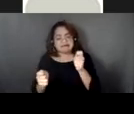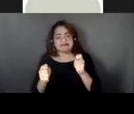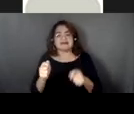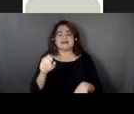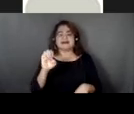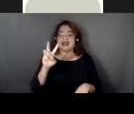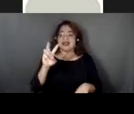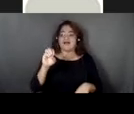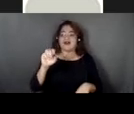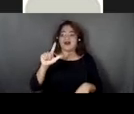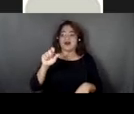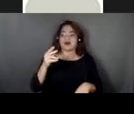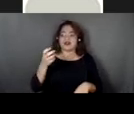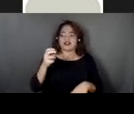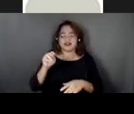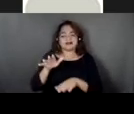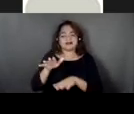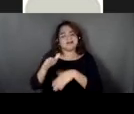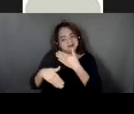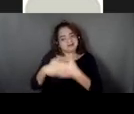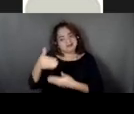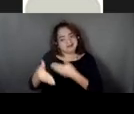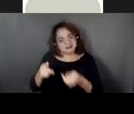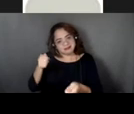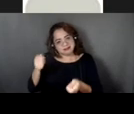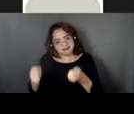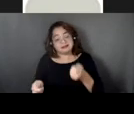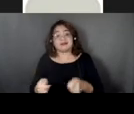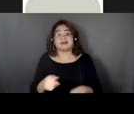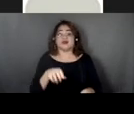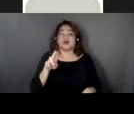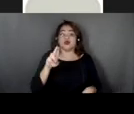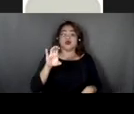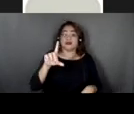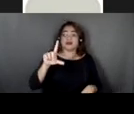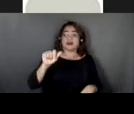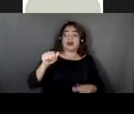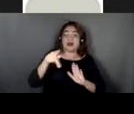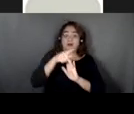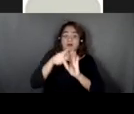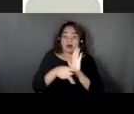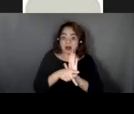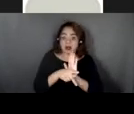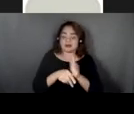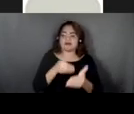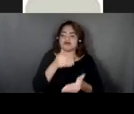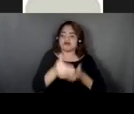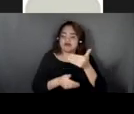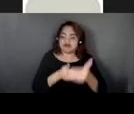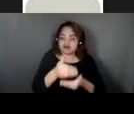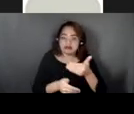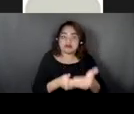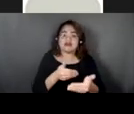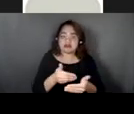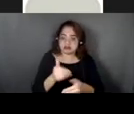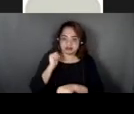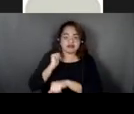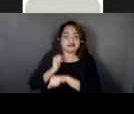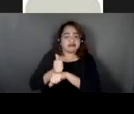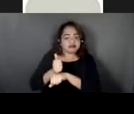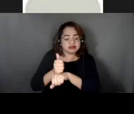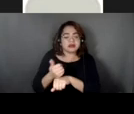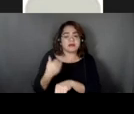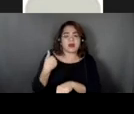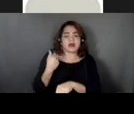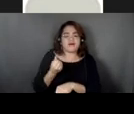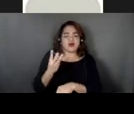We have a number of policies that have either already been in place or have been implemented over the last few years. The first